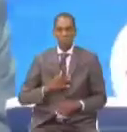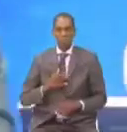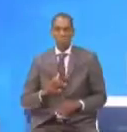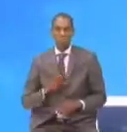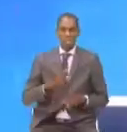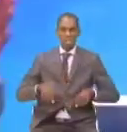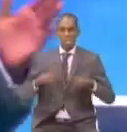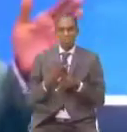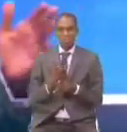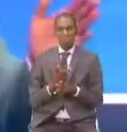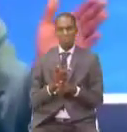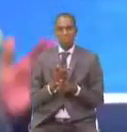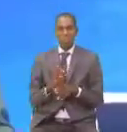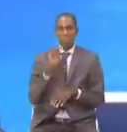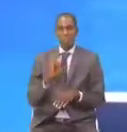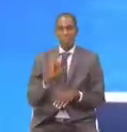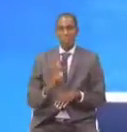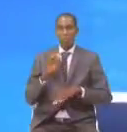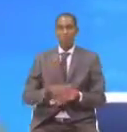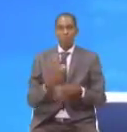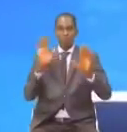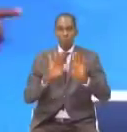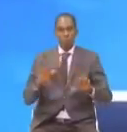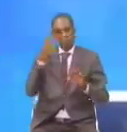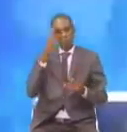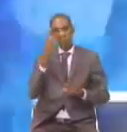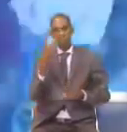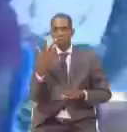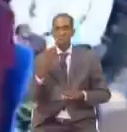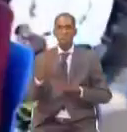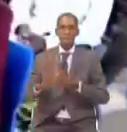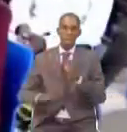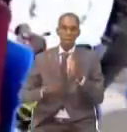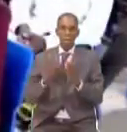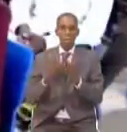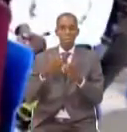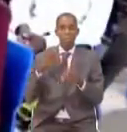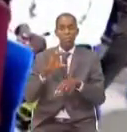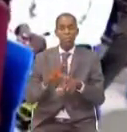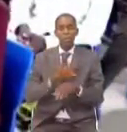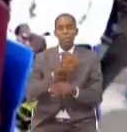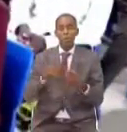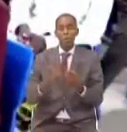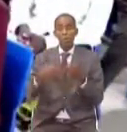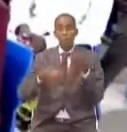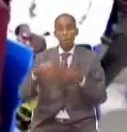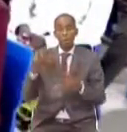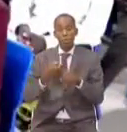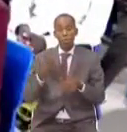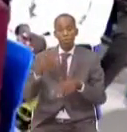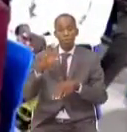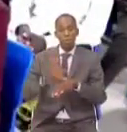carefully on Sunday for 2-3 hours in the church. When they come out, they keep on lying. When they come